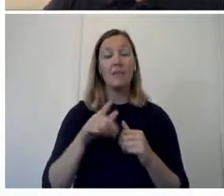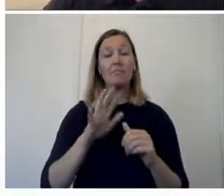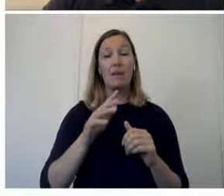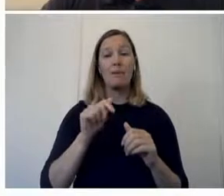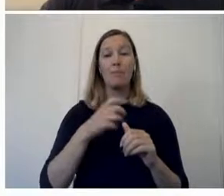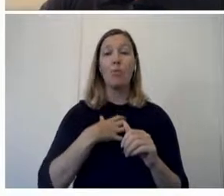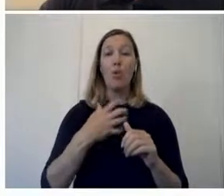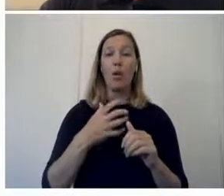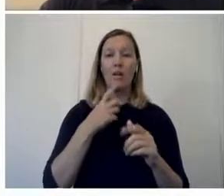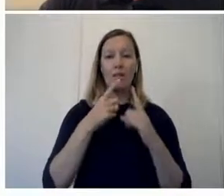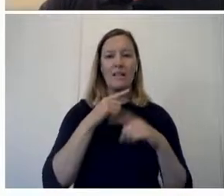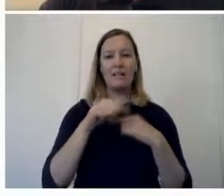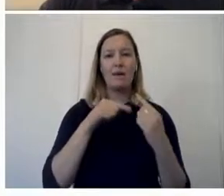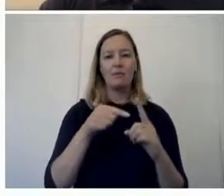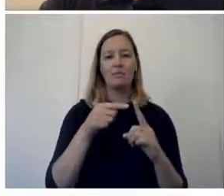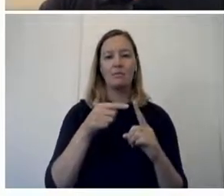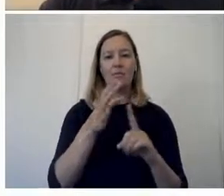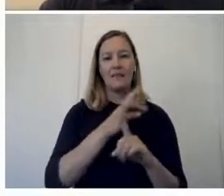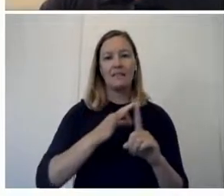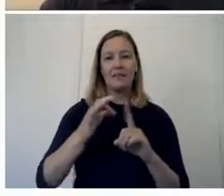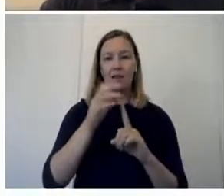editions.